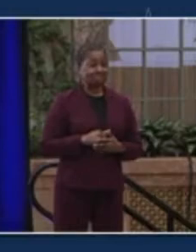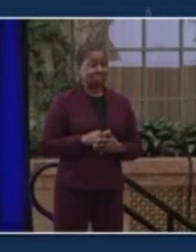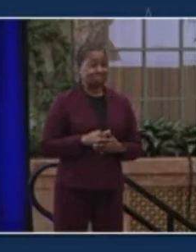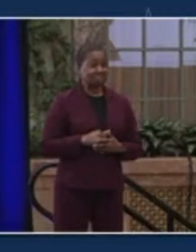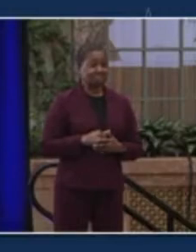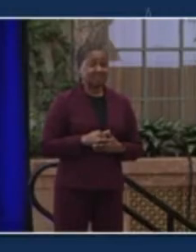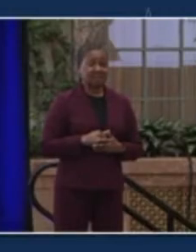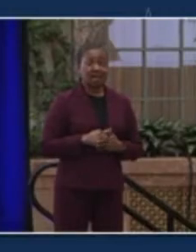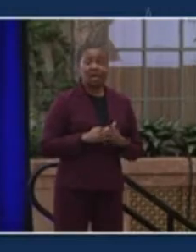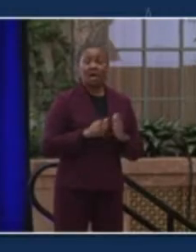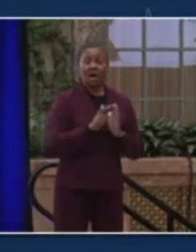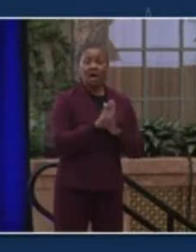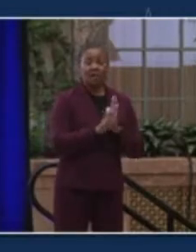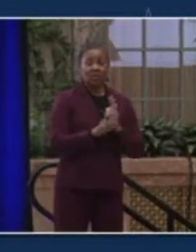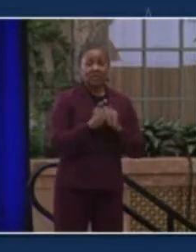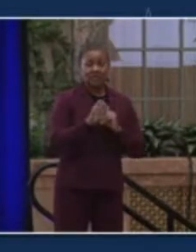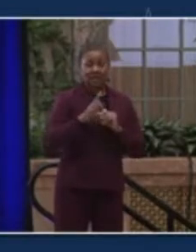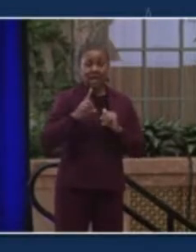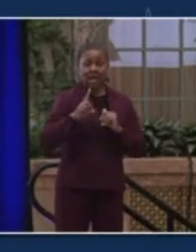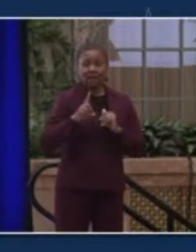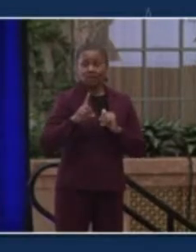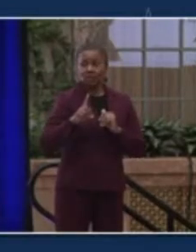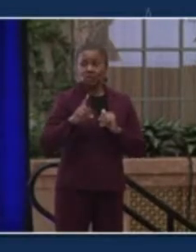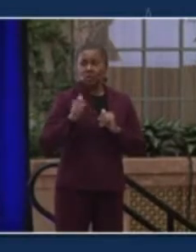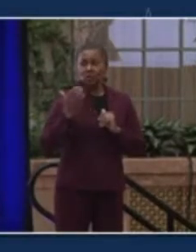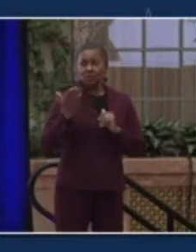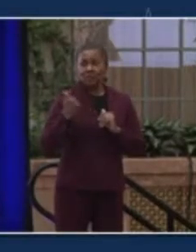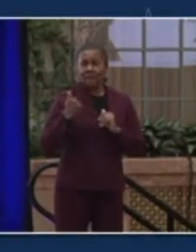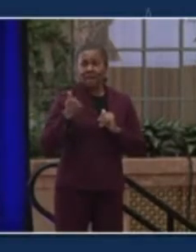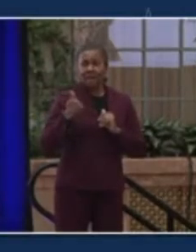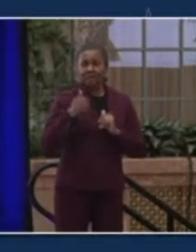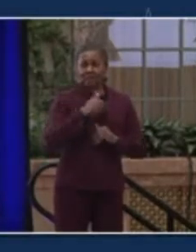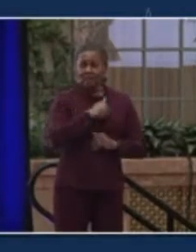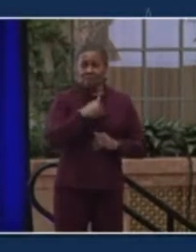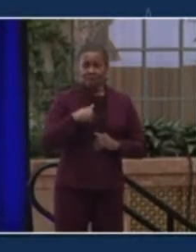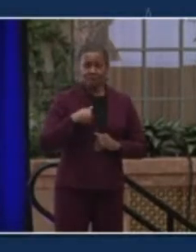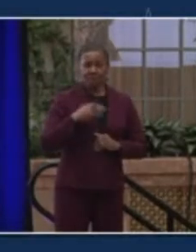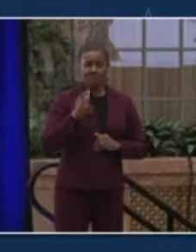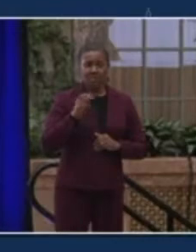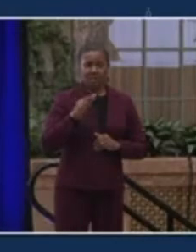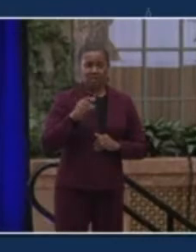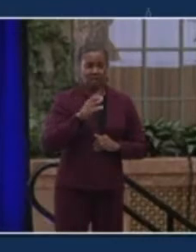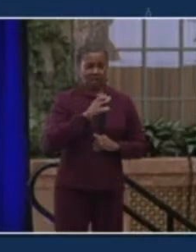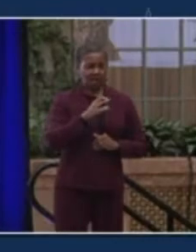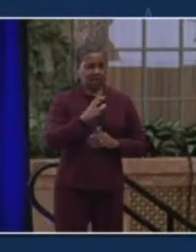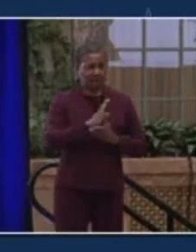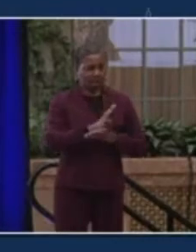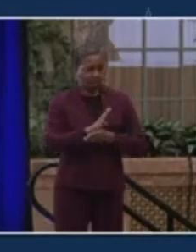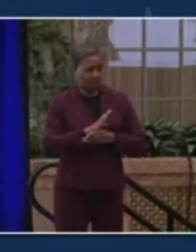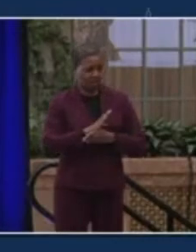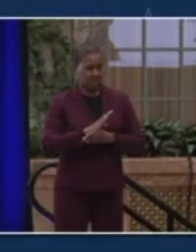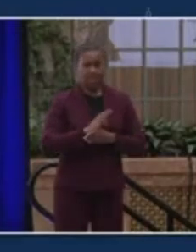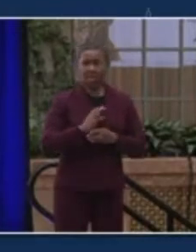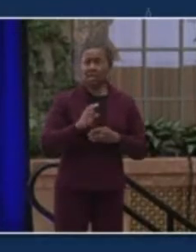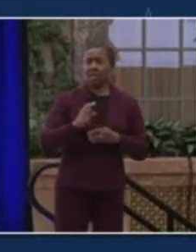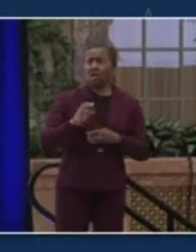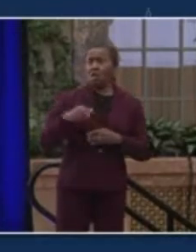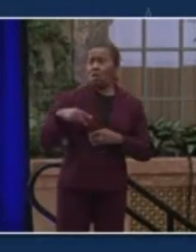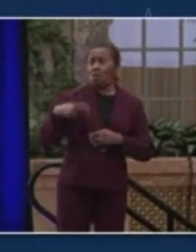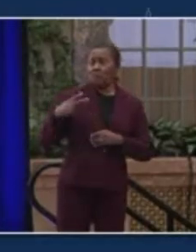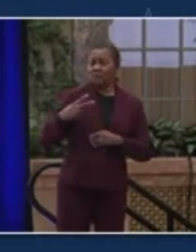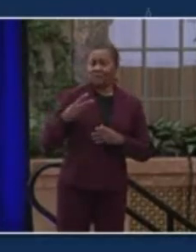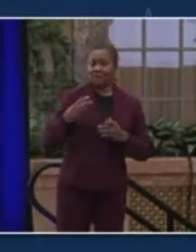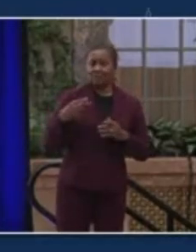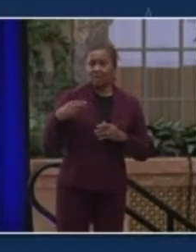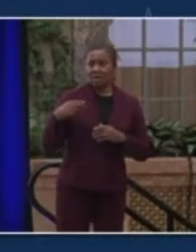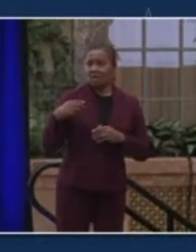Tom, who's a past board member of the Chinatown Chamber of Commerce, Ms. Rebecca Sive, Harold Washington team member and author and activist, and